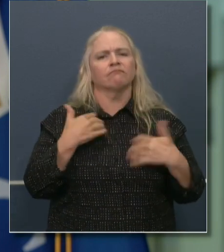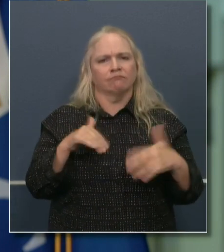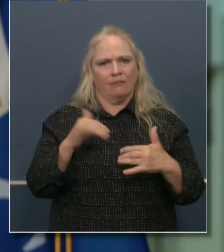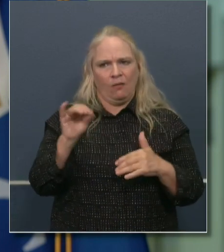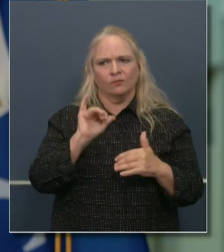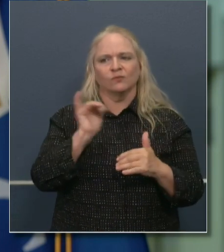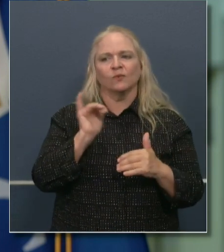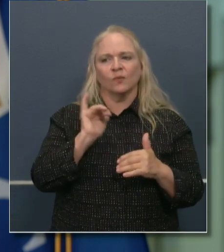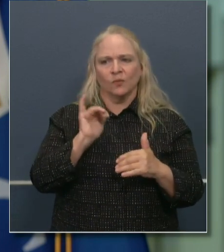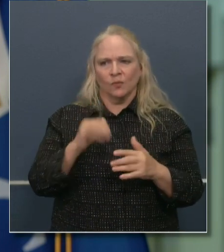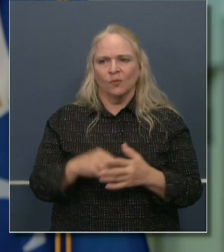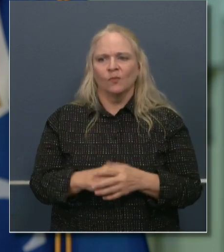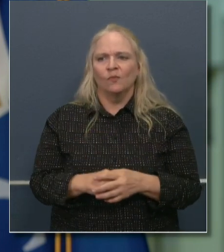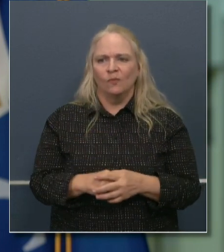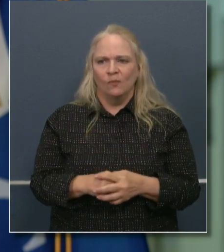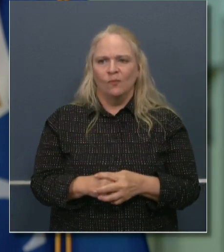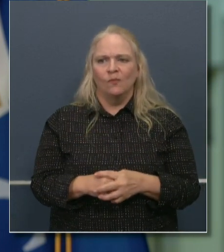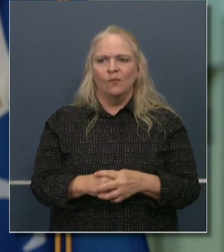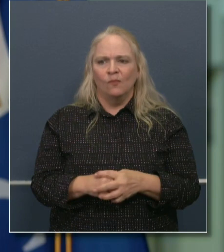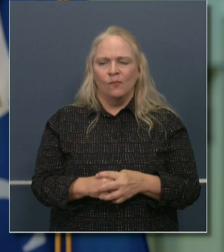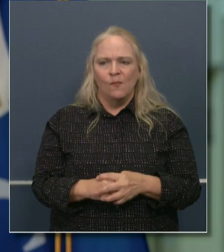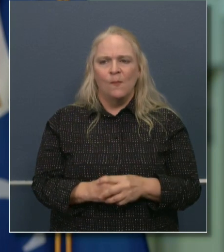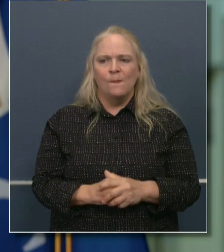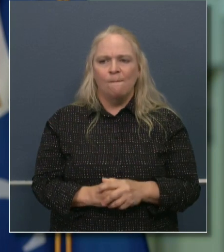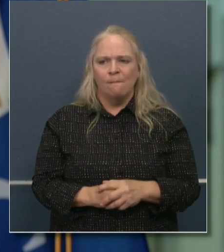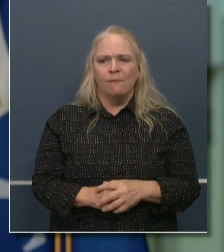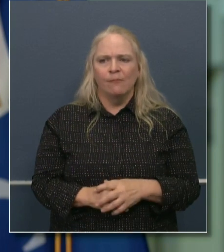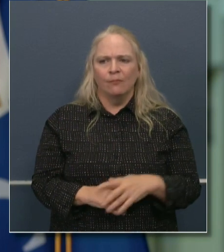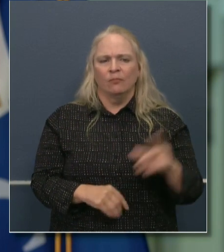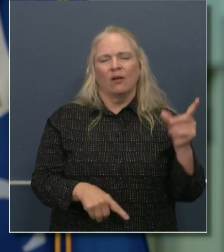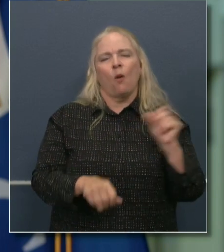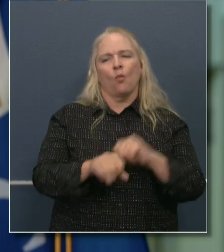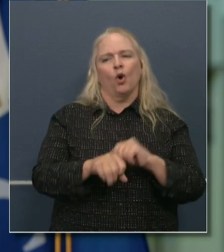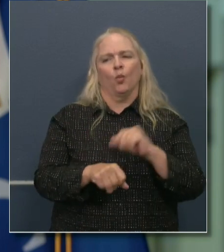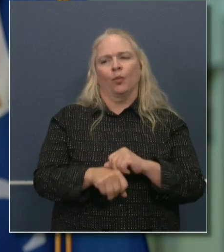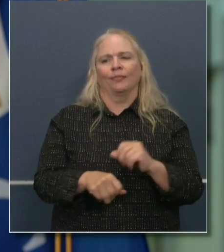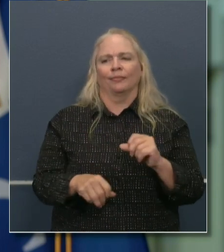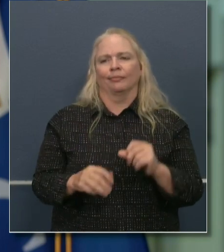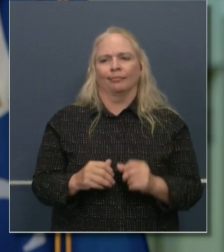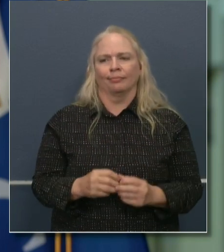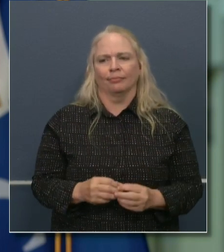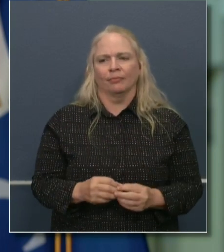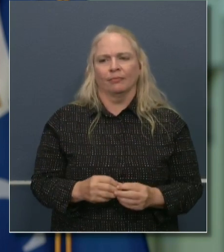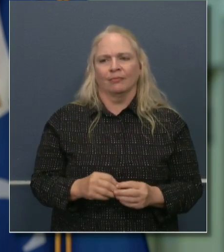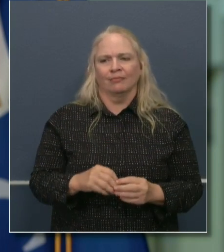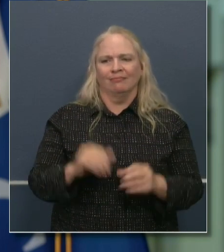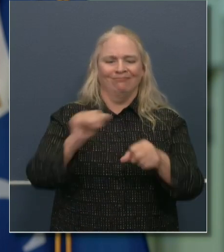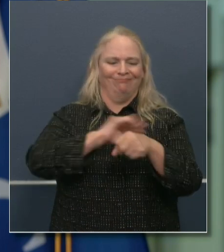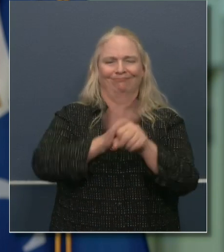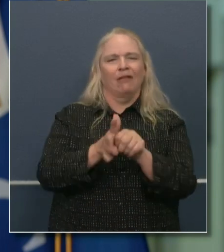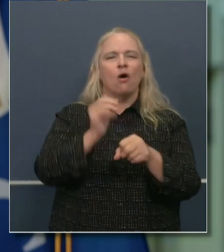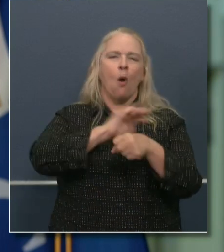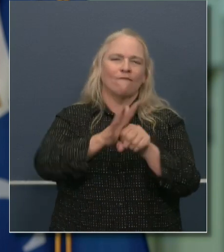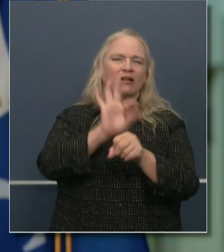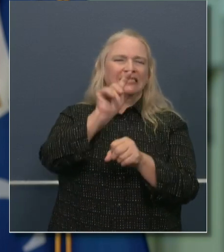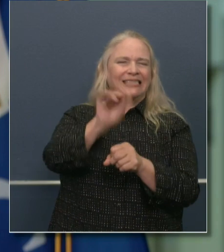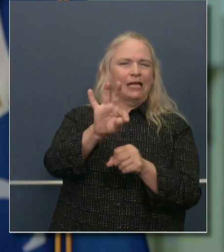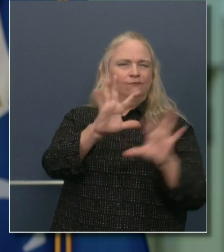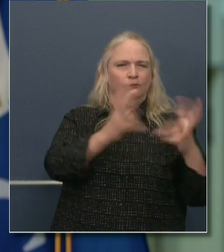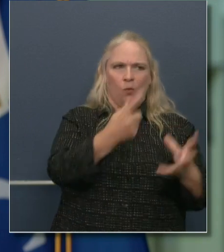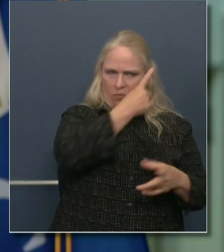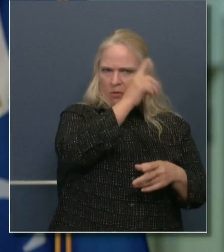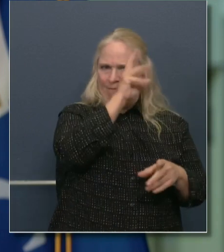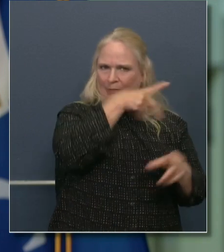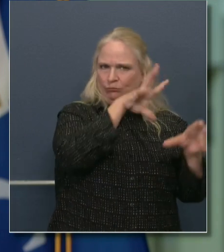testing, or rather the Corona Task Force, the Corona Task Force they put together. We'll hear from a number of